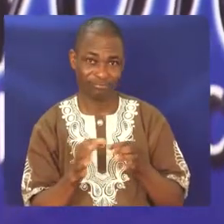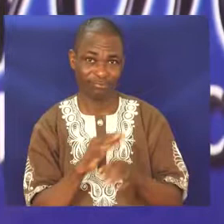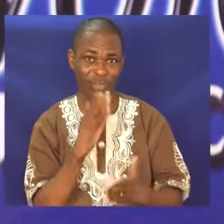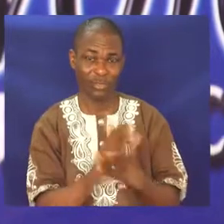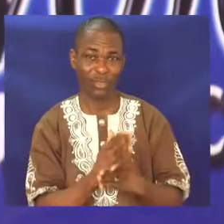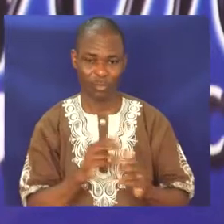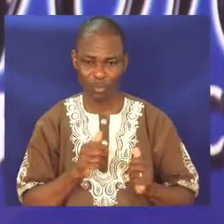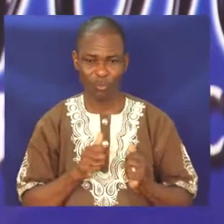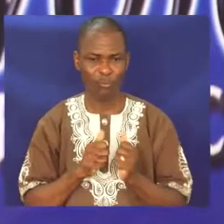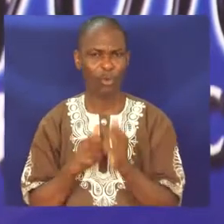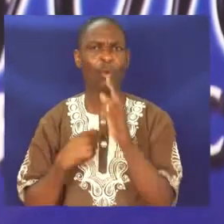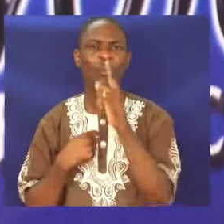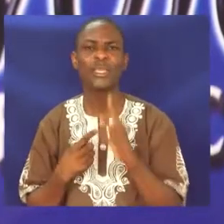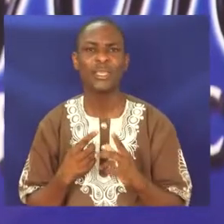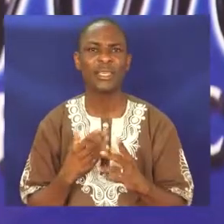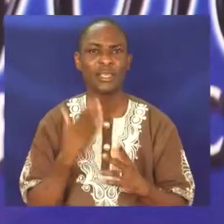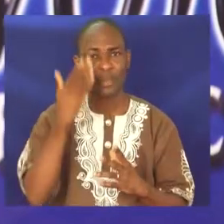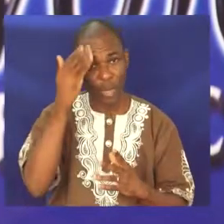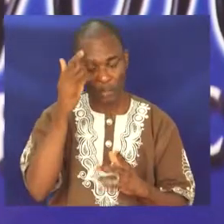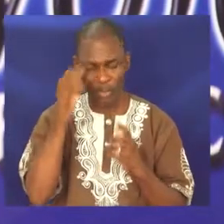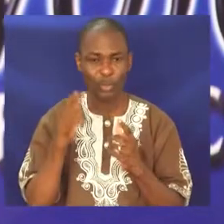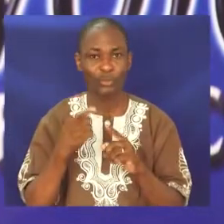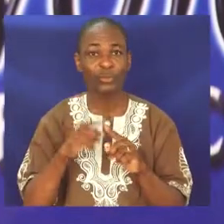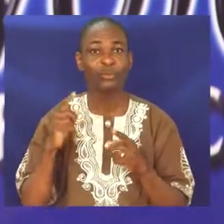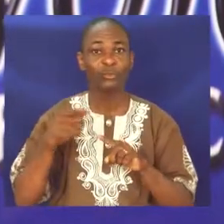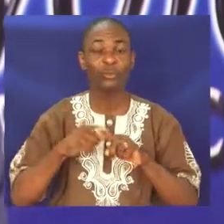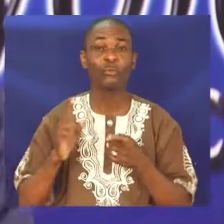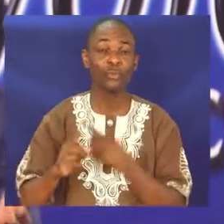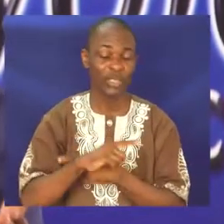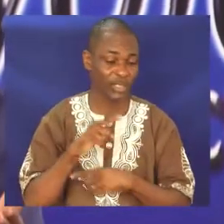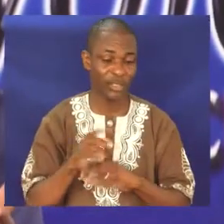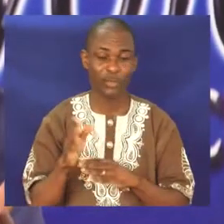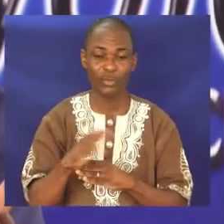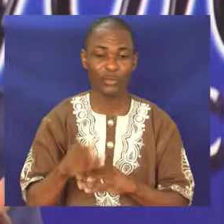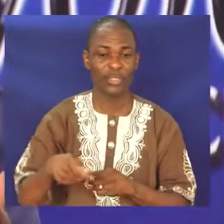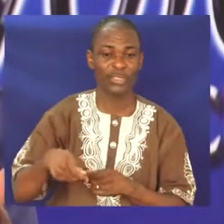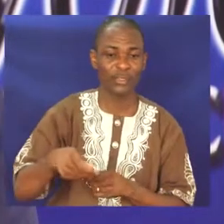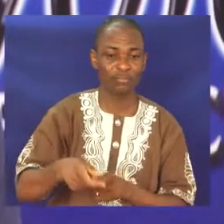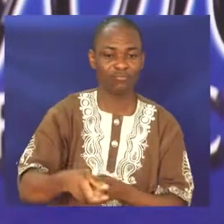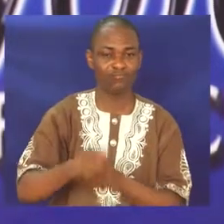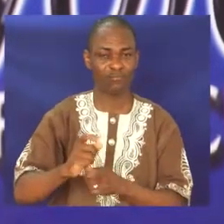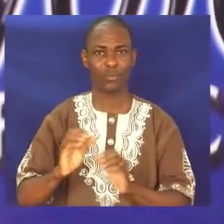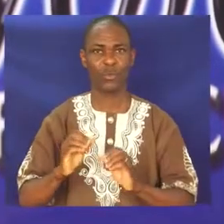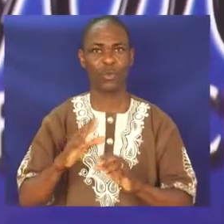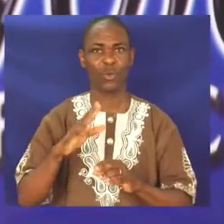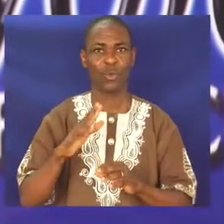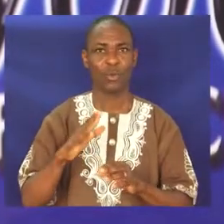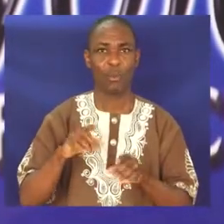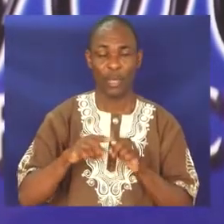ekro no. Wo nya obi a wo yi fish bi o. Na obeye enipa ifo. Me twen wo de agina